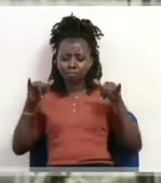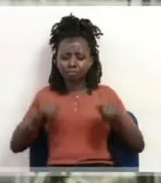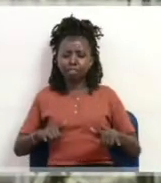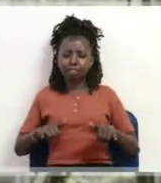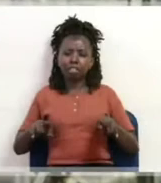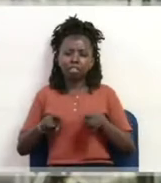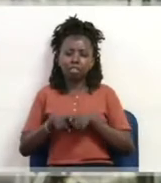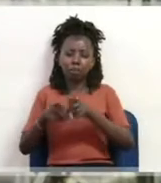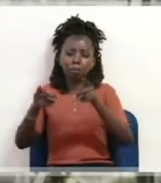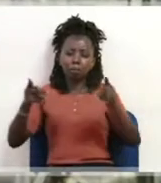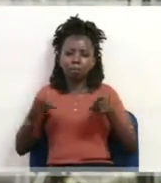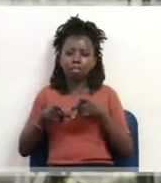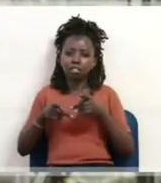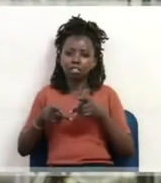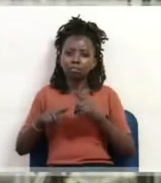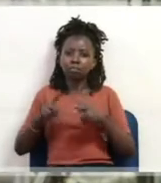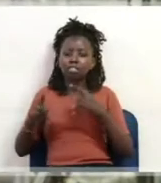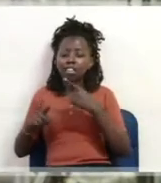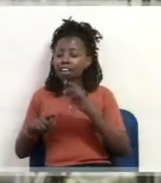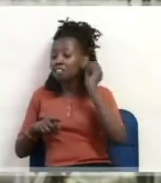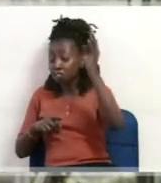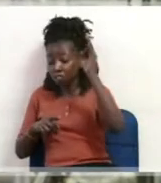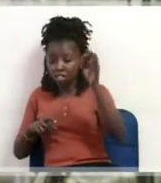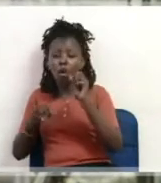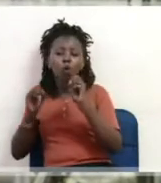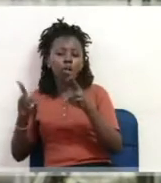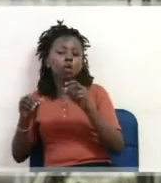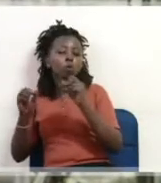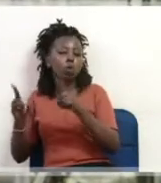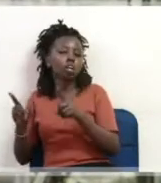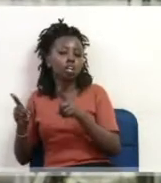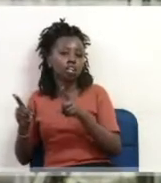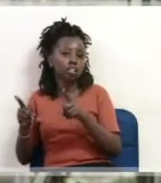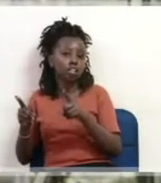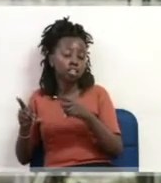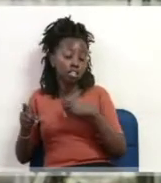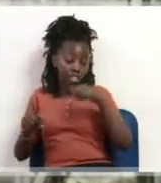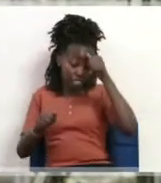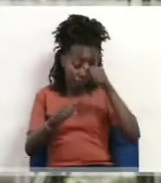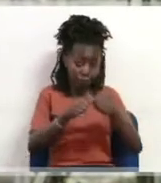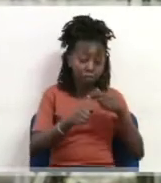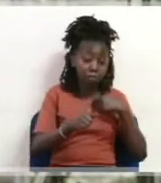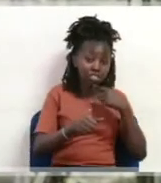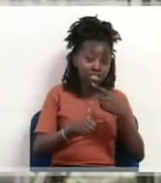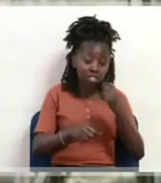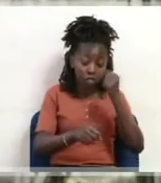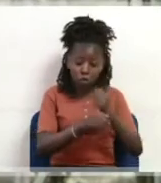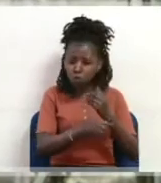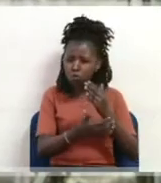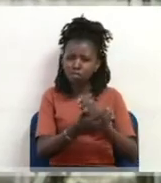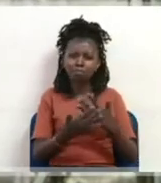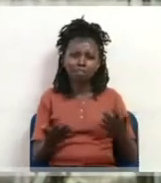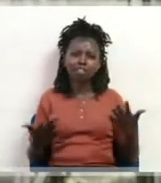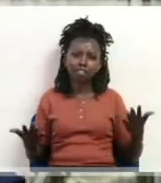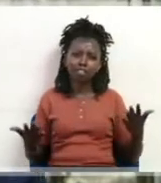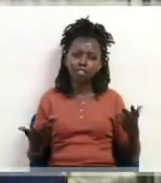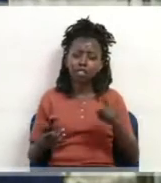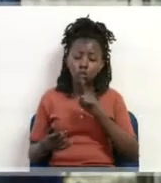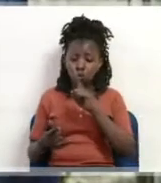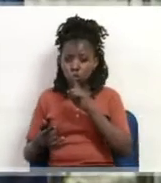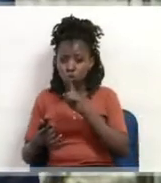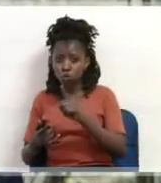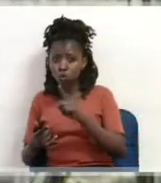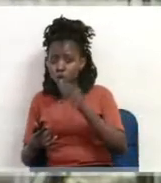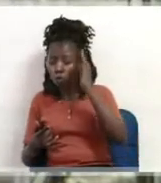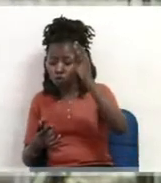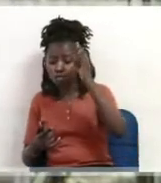be okay. Remember, I finished by saying do something, because God blesses the labors of our hands. So future, how do